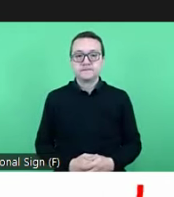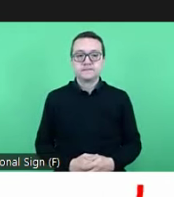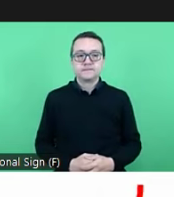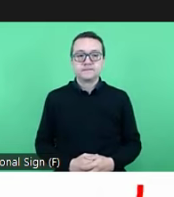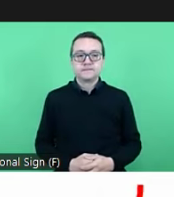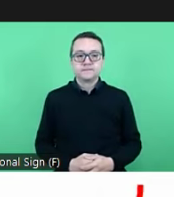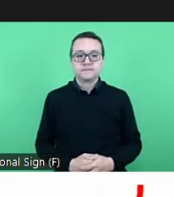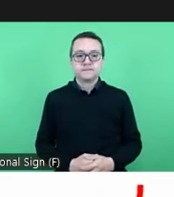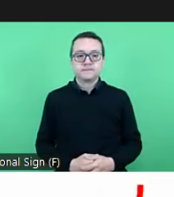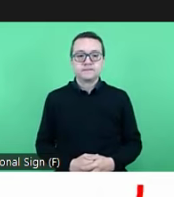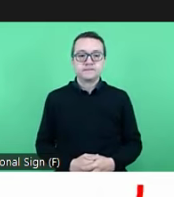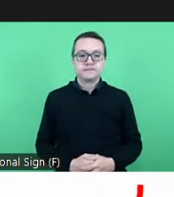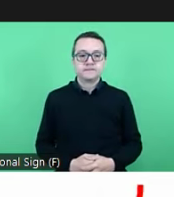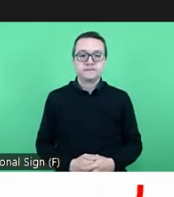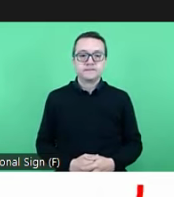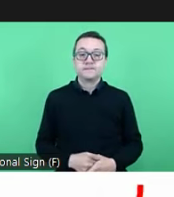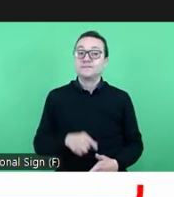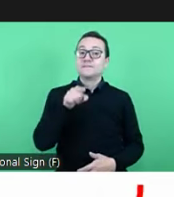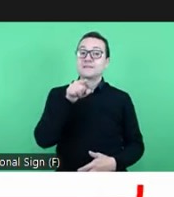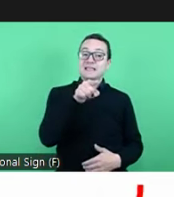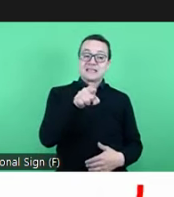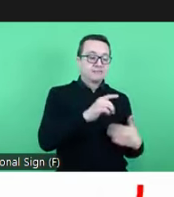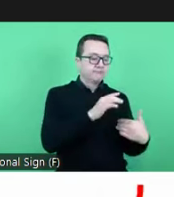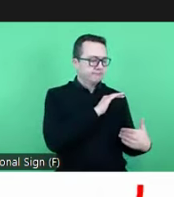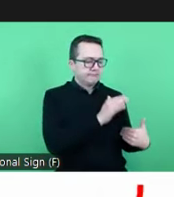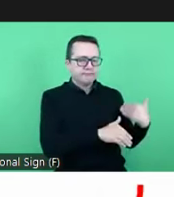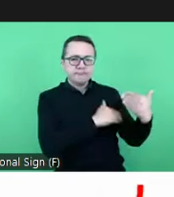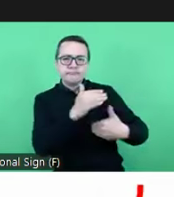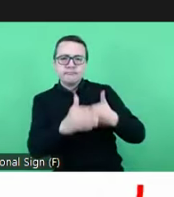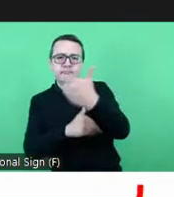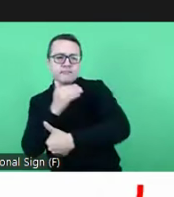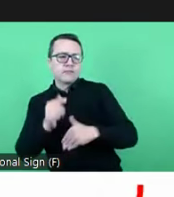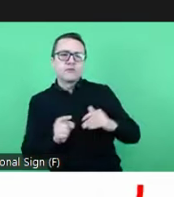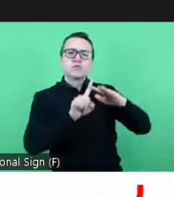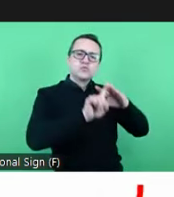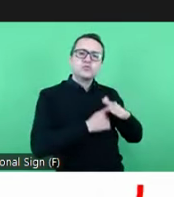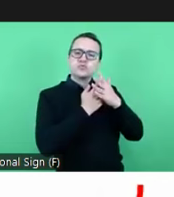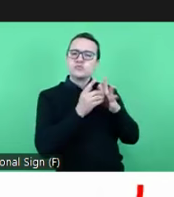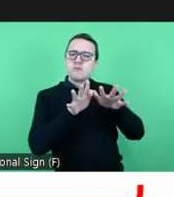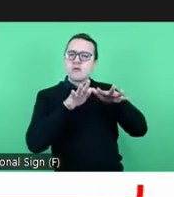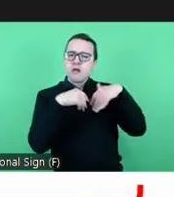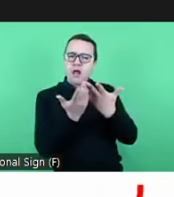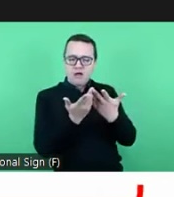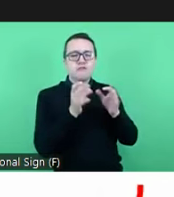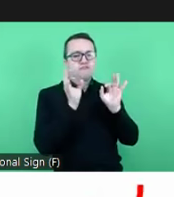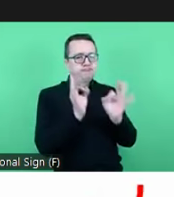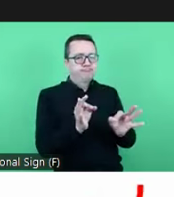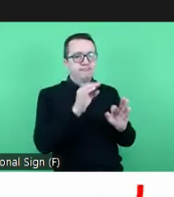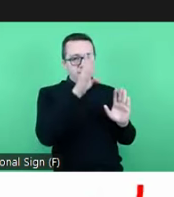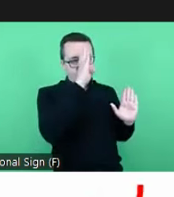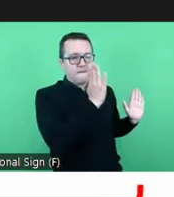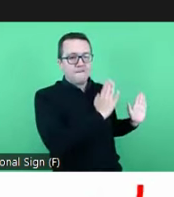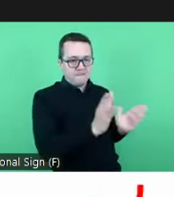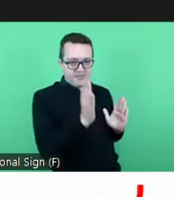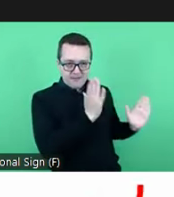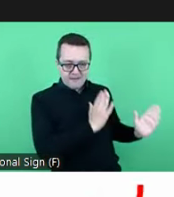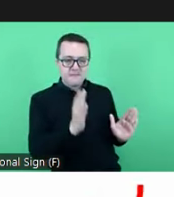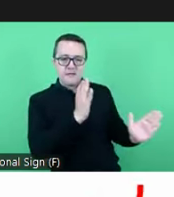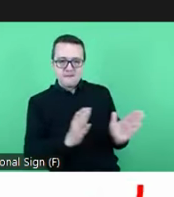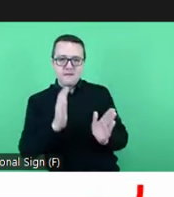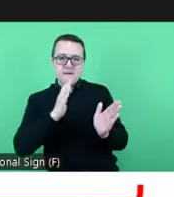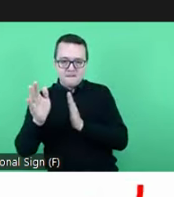Todo esse processo começa com o planejamento, The né? Que ele é process feito as de a whole forma kicks off municipal, with então o planejamento planning. acontece no município. Ele